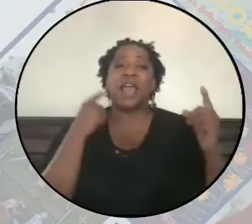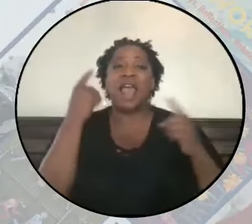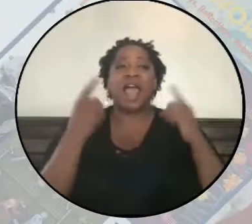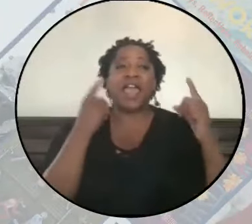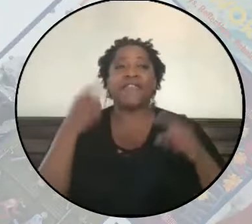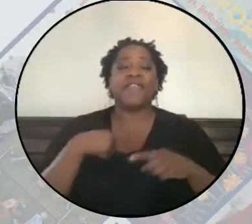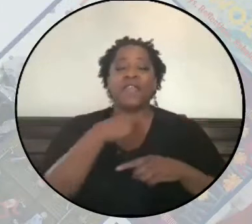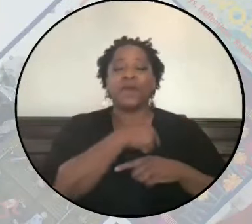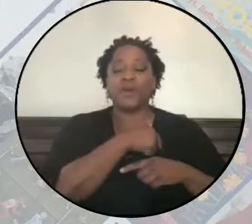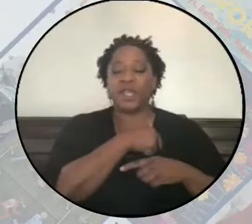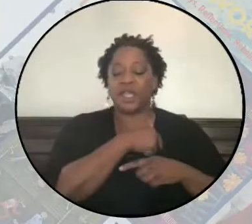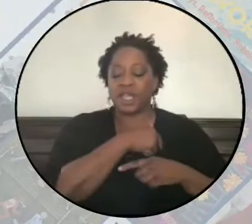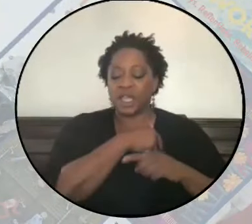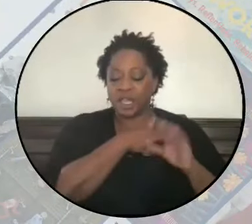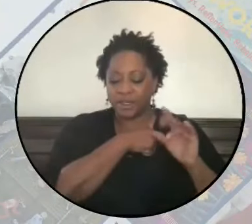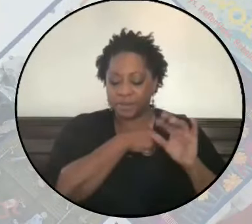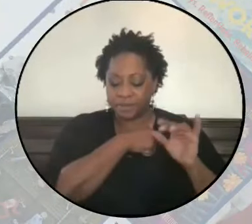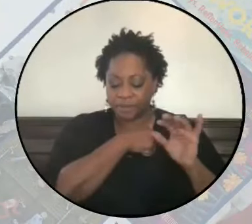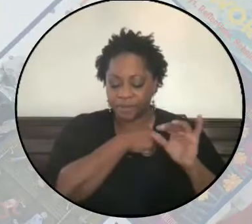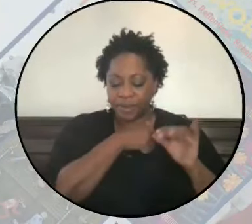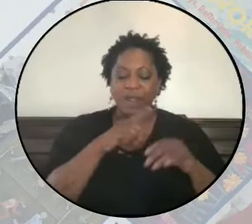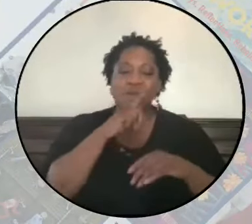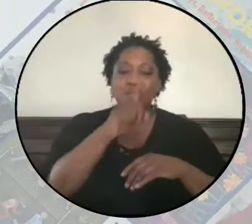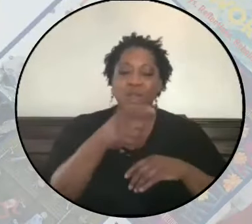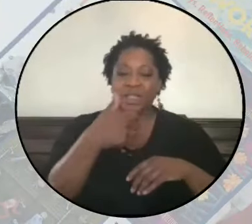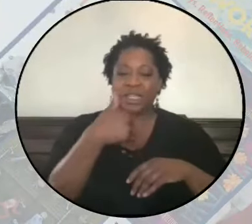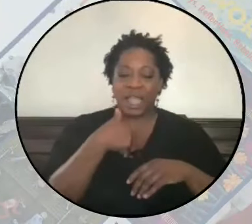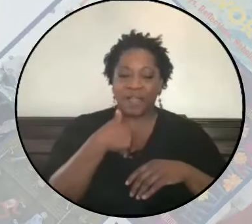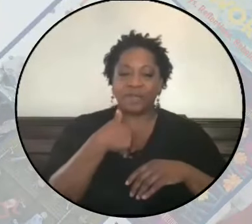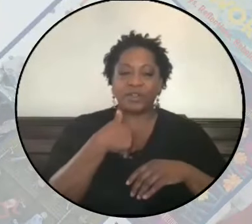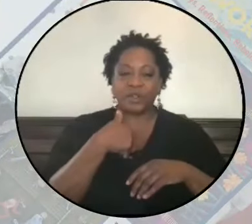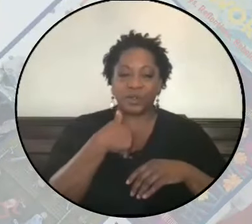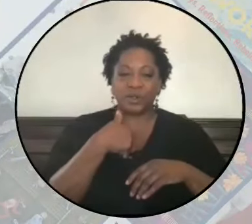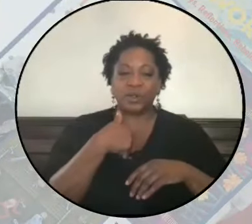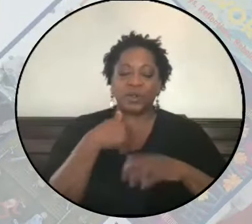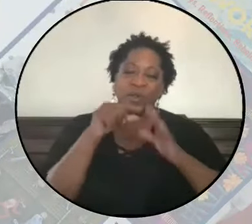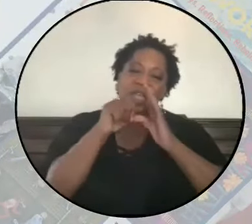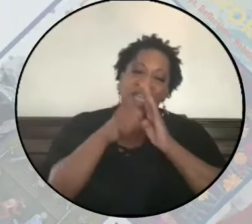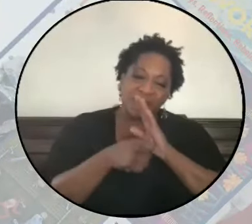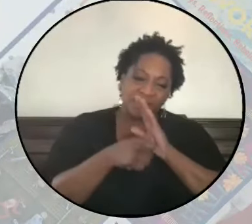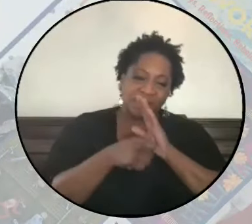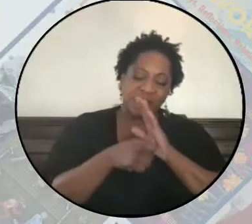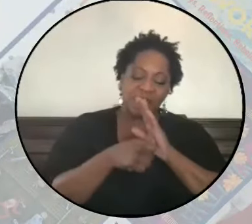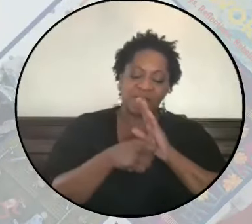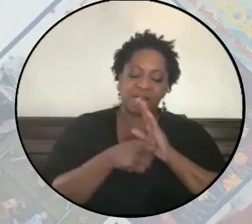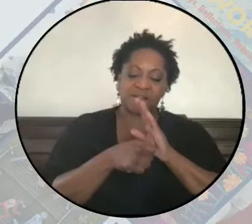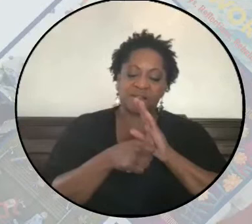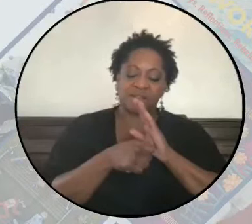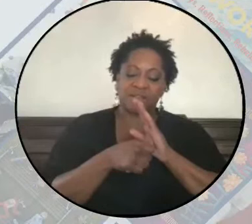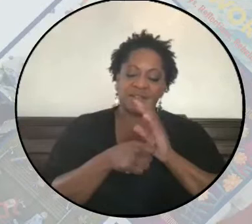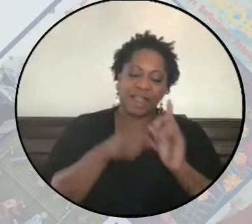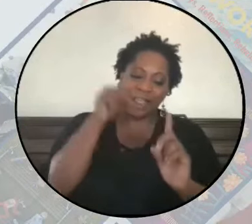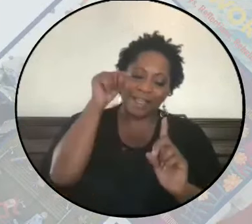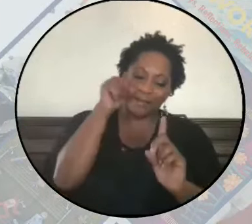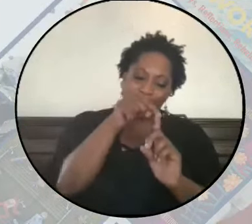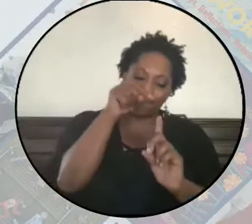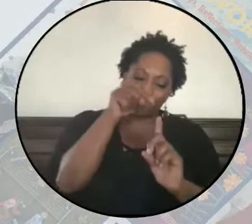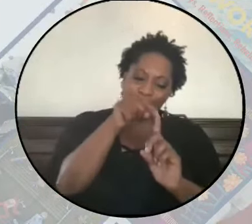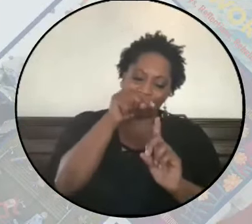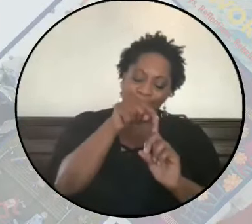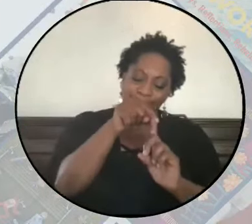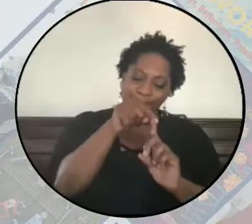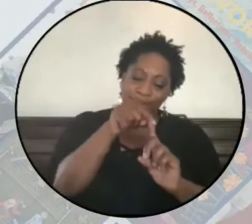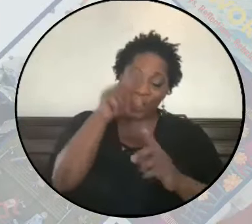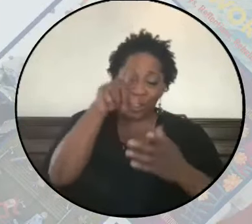we we we we we really have to emphasize that uh to